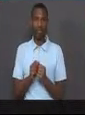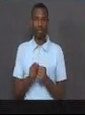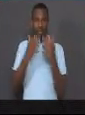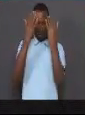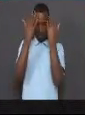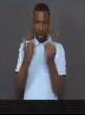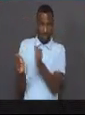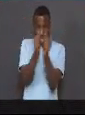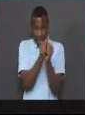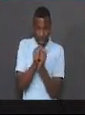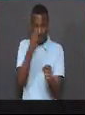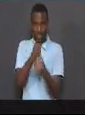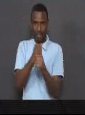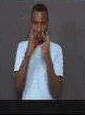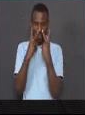them together.